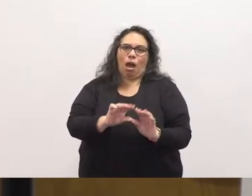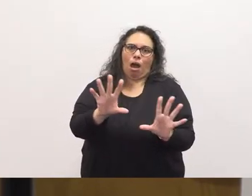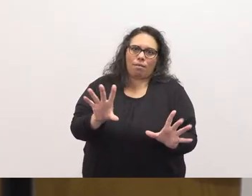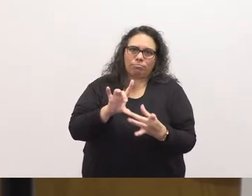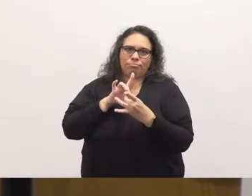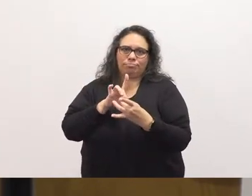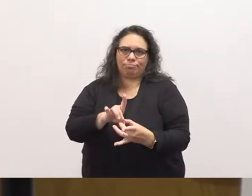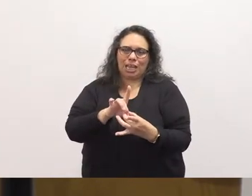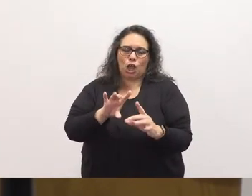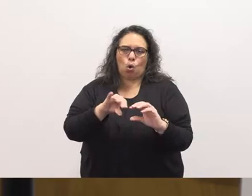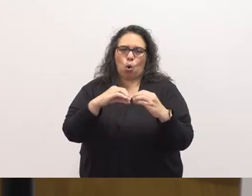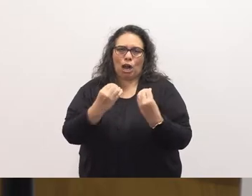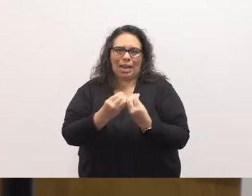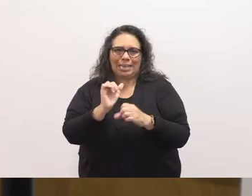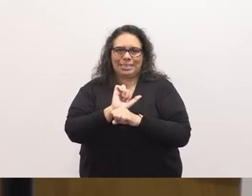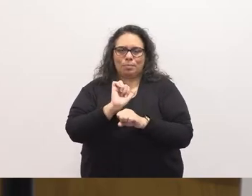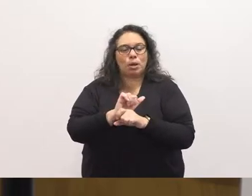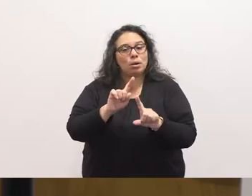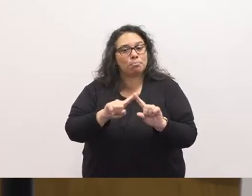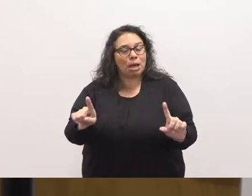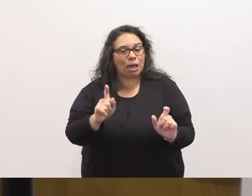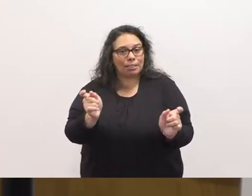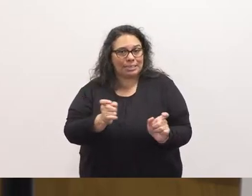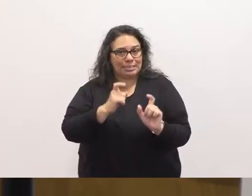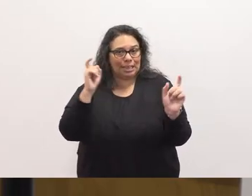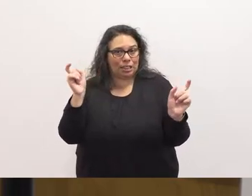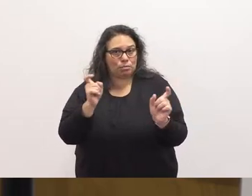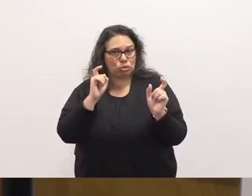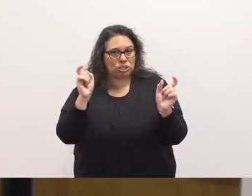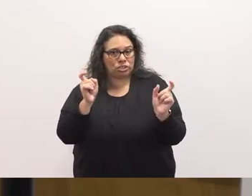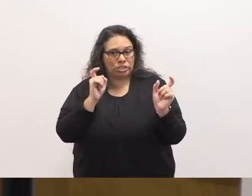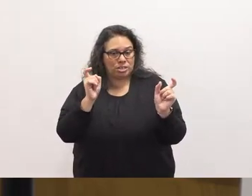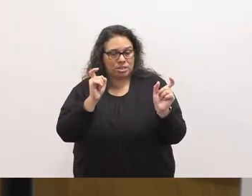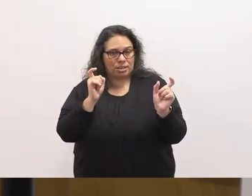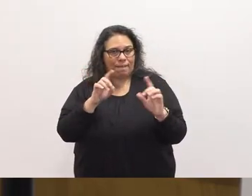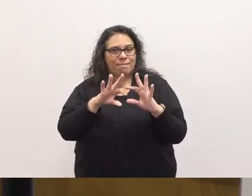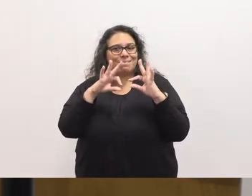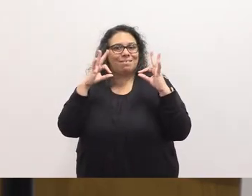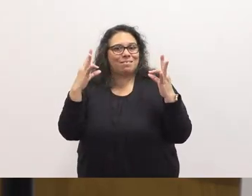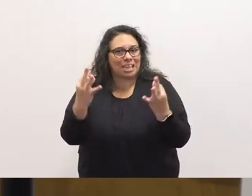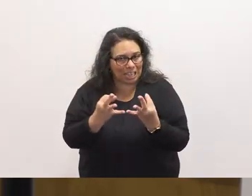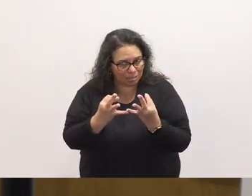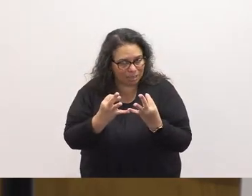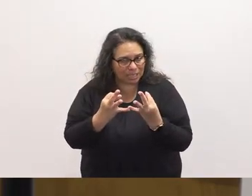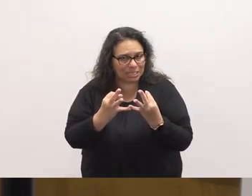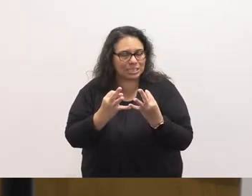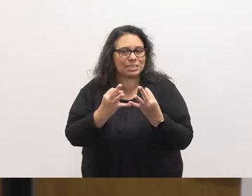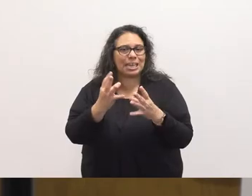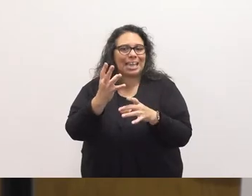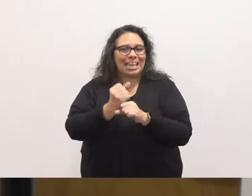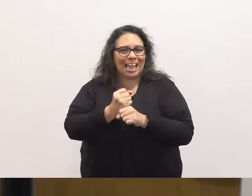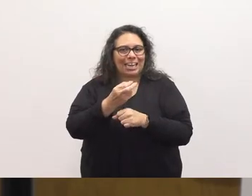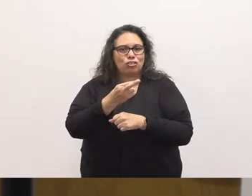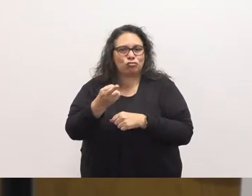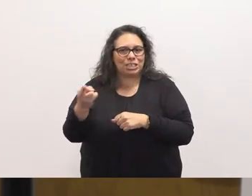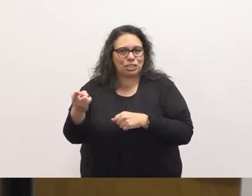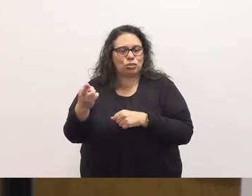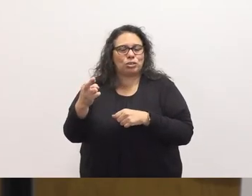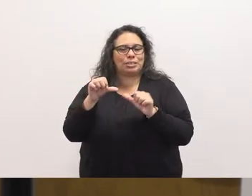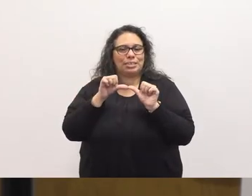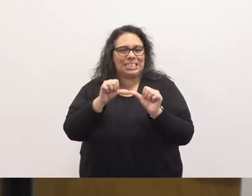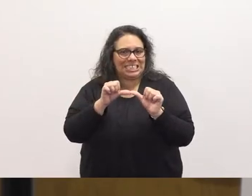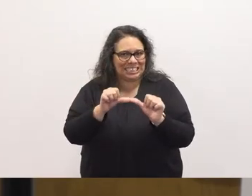organized labor, but the celebration of families getting the resources to continue to